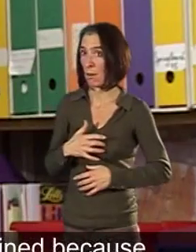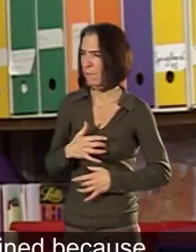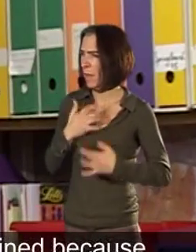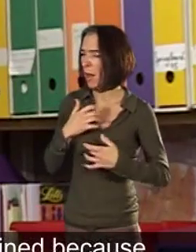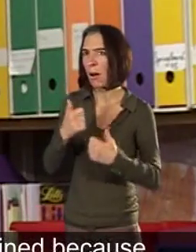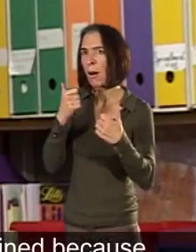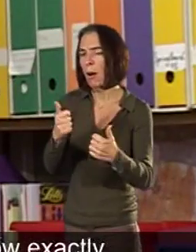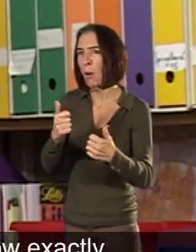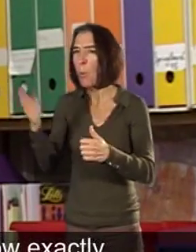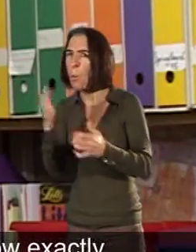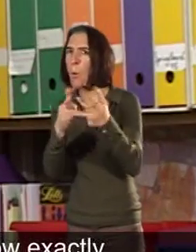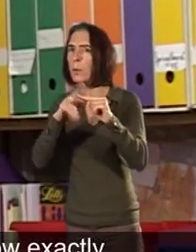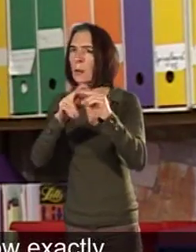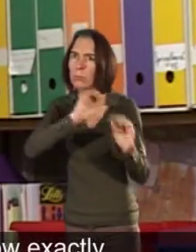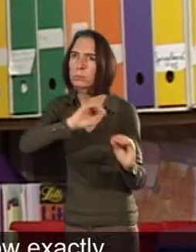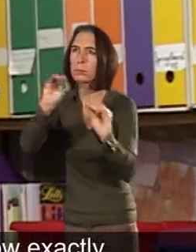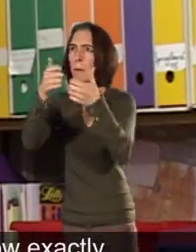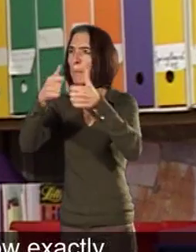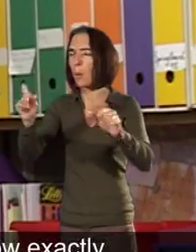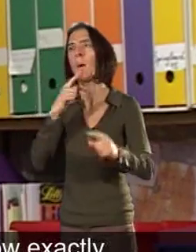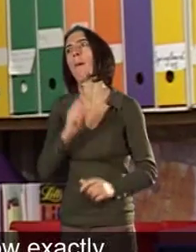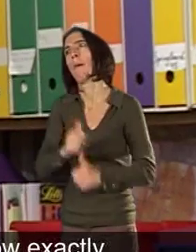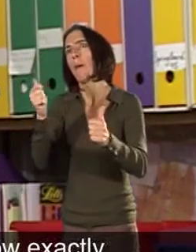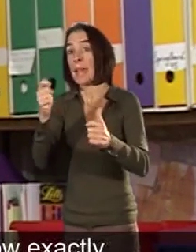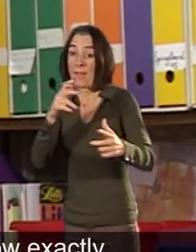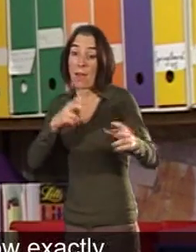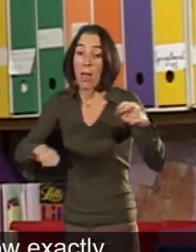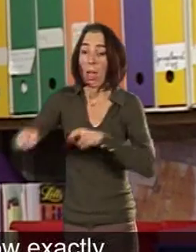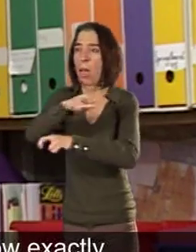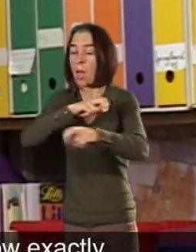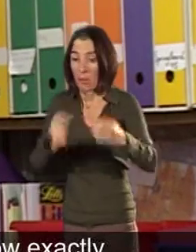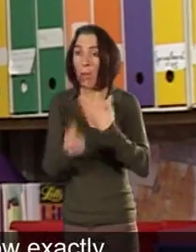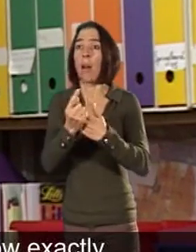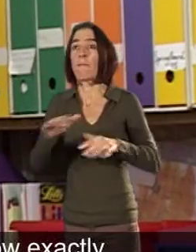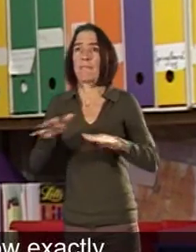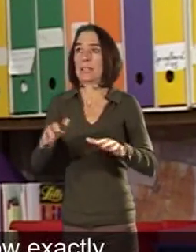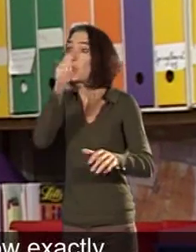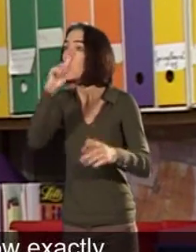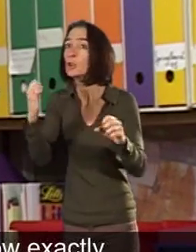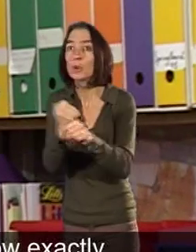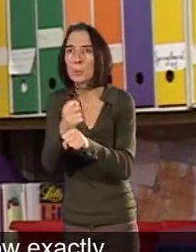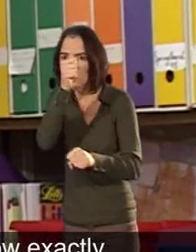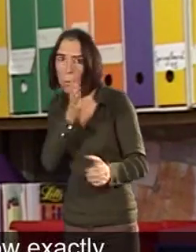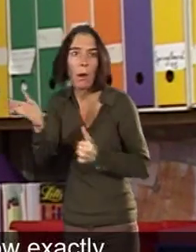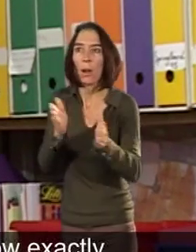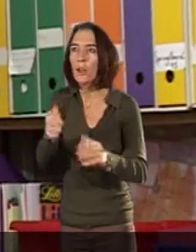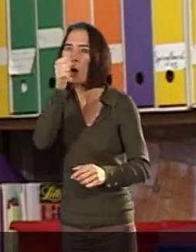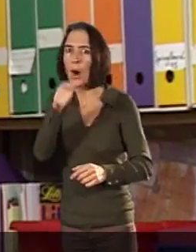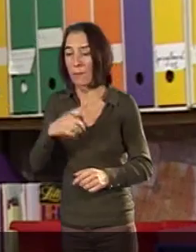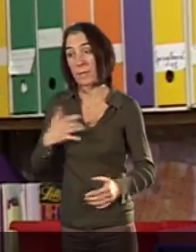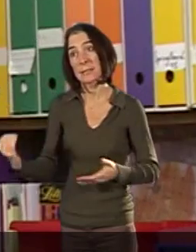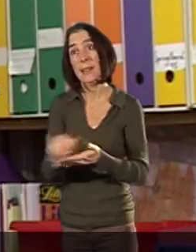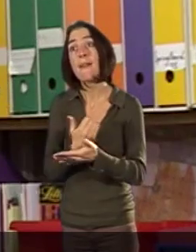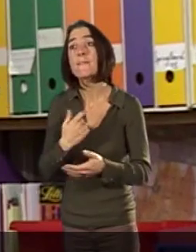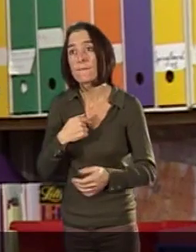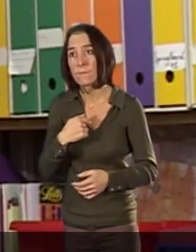doesn't matter where they are in the school, if anything goes wrong, they all know exactly where to go to. You know, and you know, you feel a lot